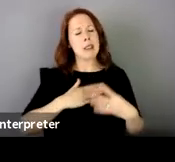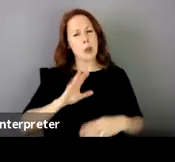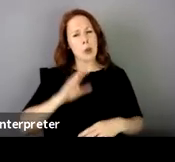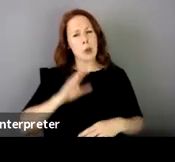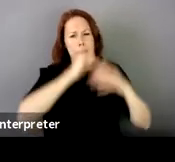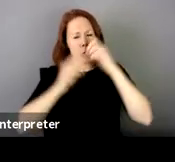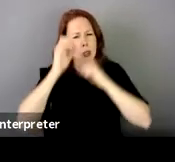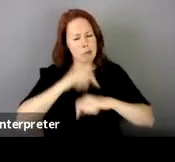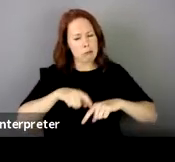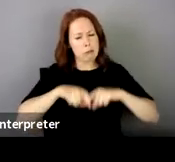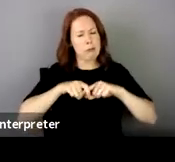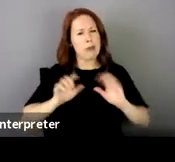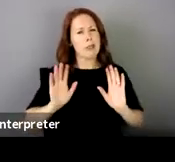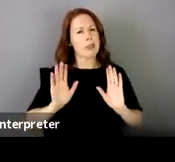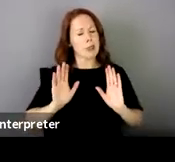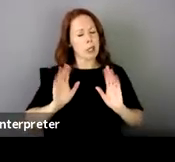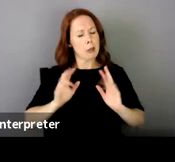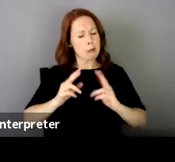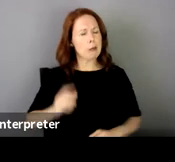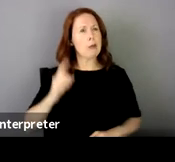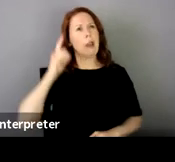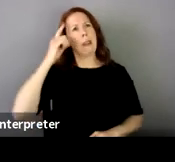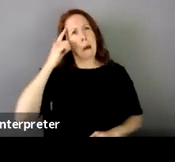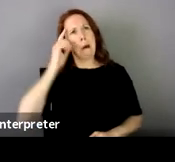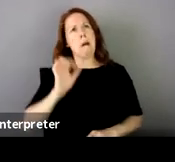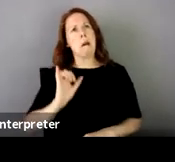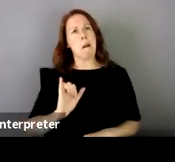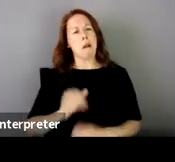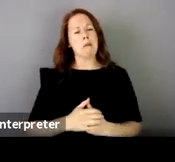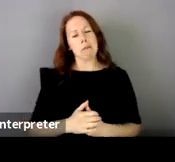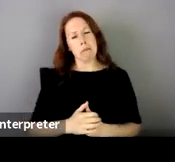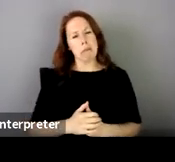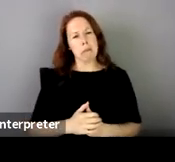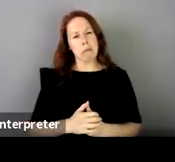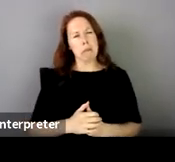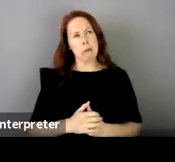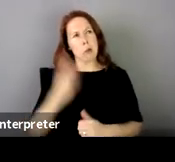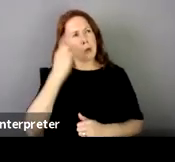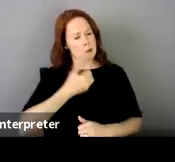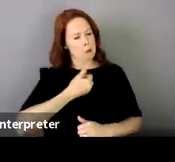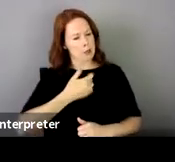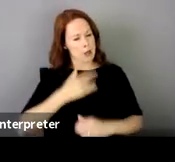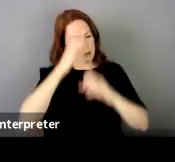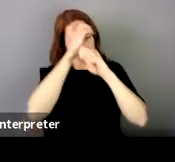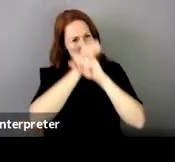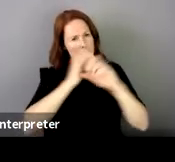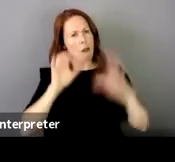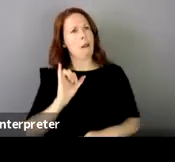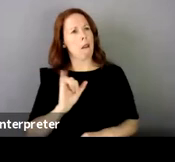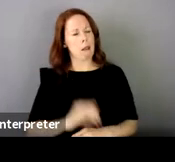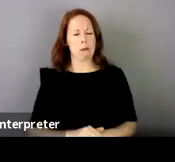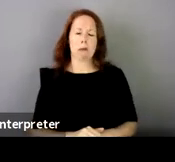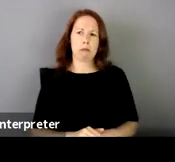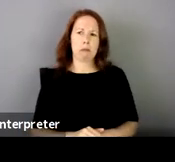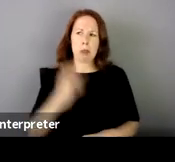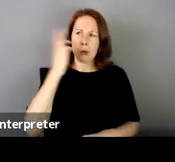is, to be aware of what you are thinking. Maybe ask yourself, oh, why do I have that picture come to mind? Or why am I